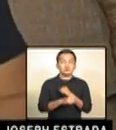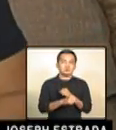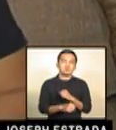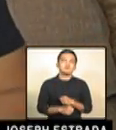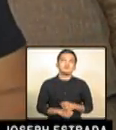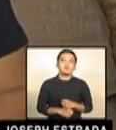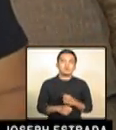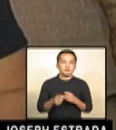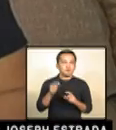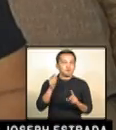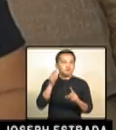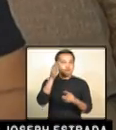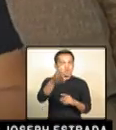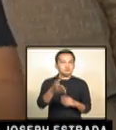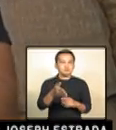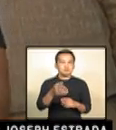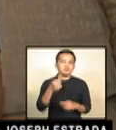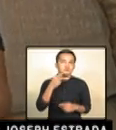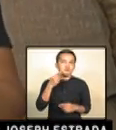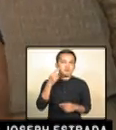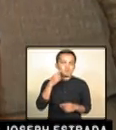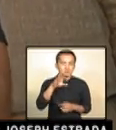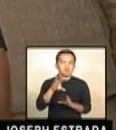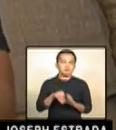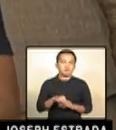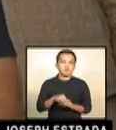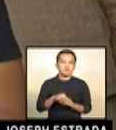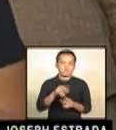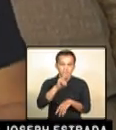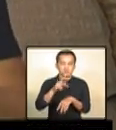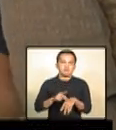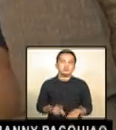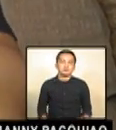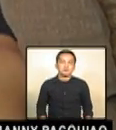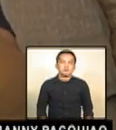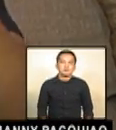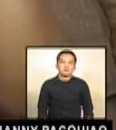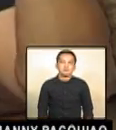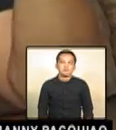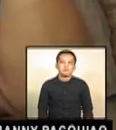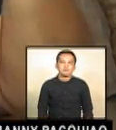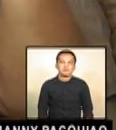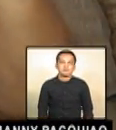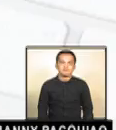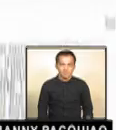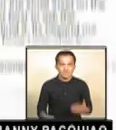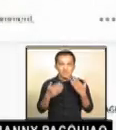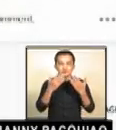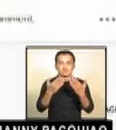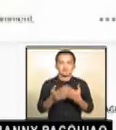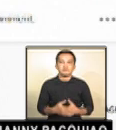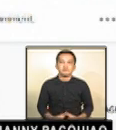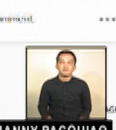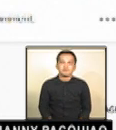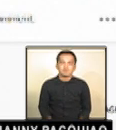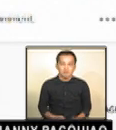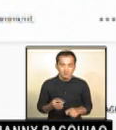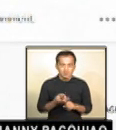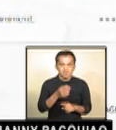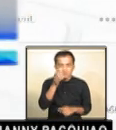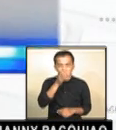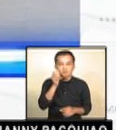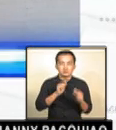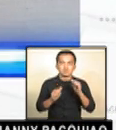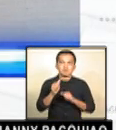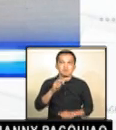advocacy towards a deaf, inclusive Philippines. Thank you. Mula Cebu